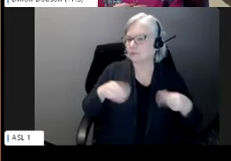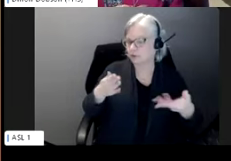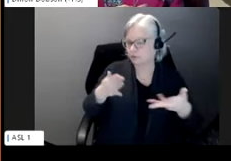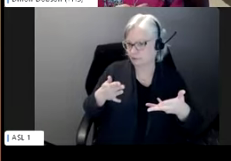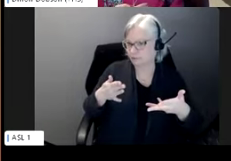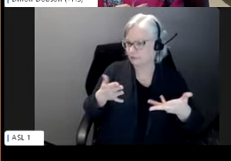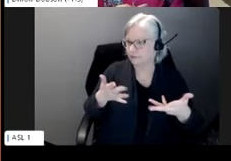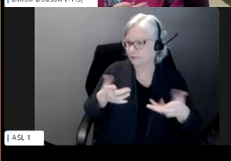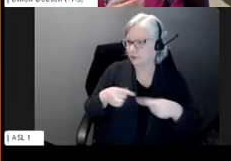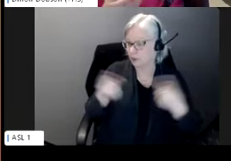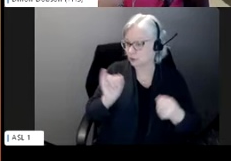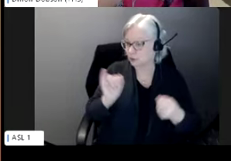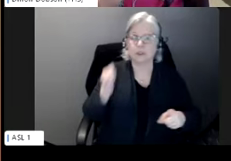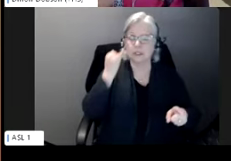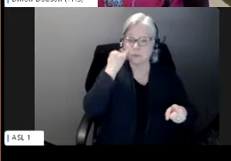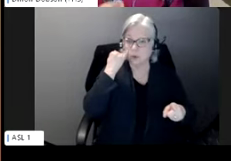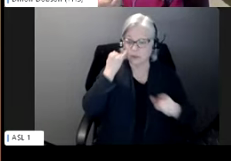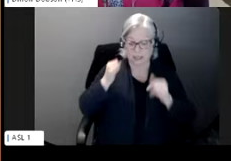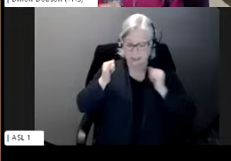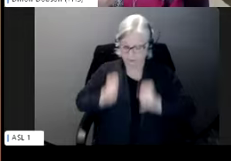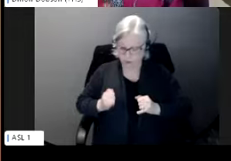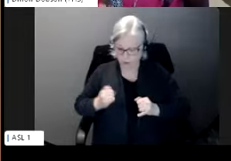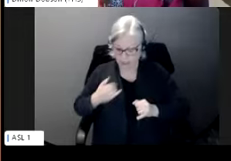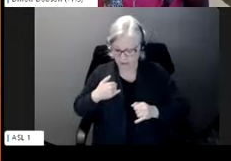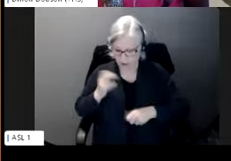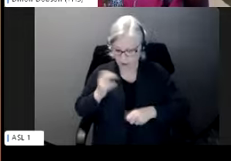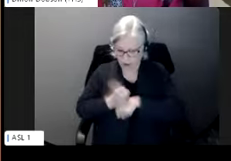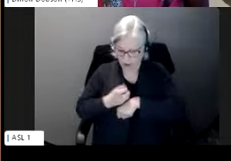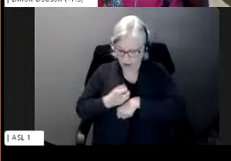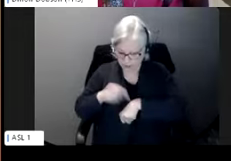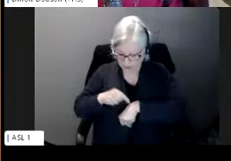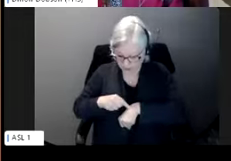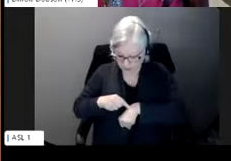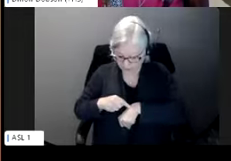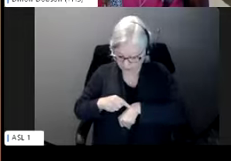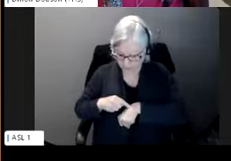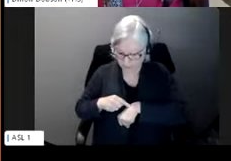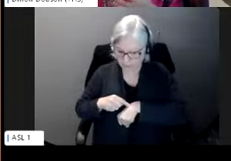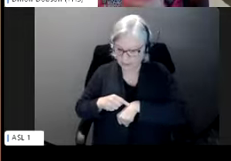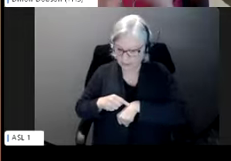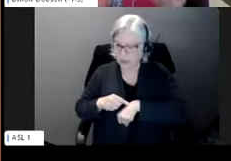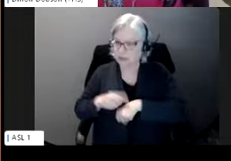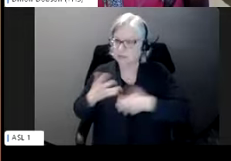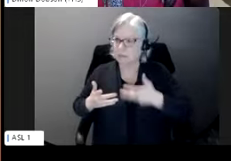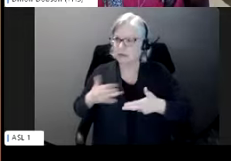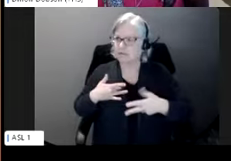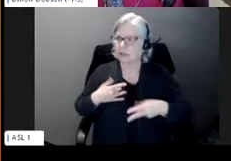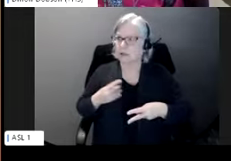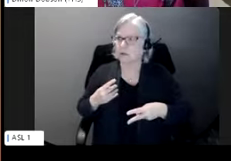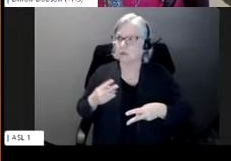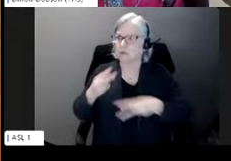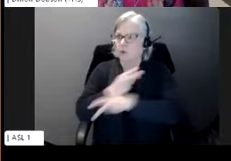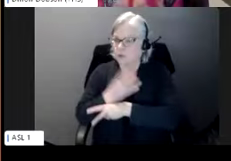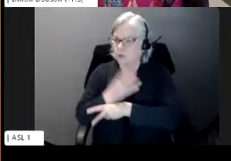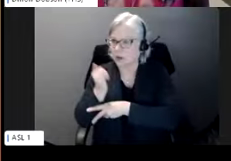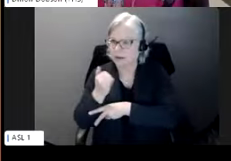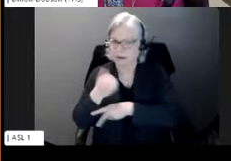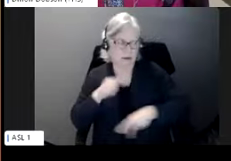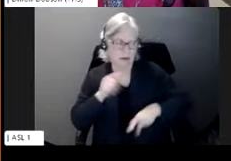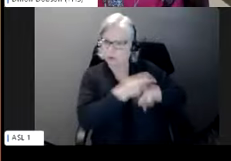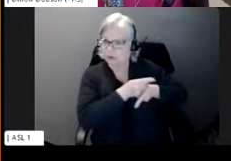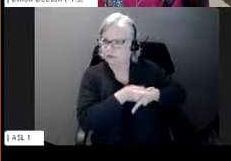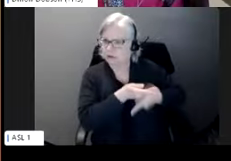hardship, um, they may feel that hardship even more deeply because they have a dependent that they feel responsible for providing for that